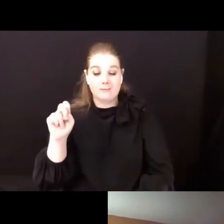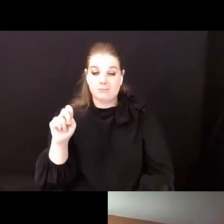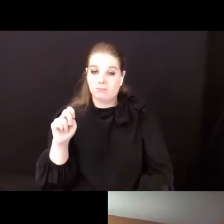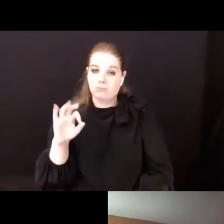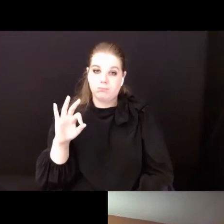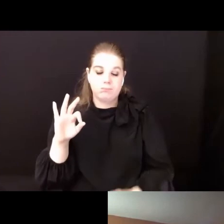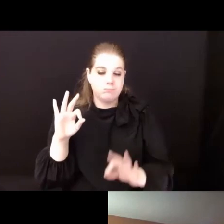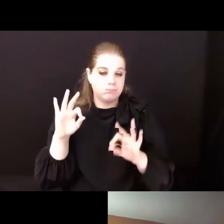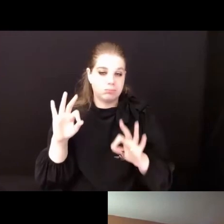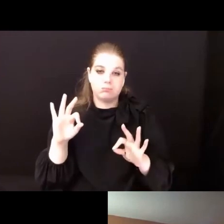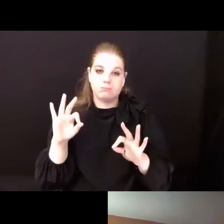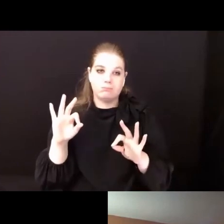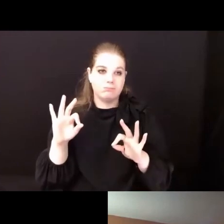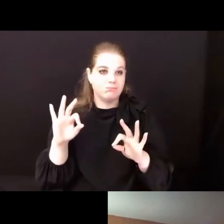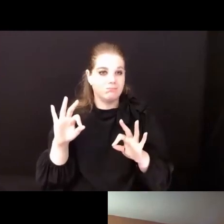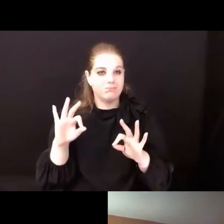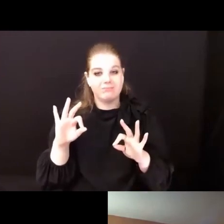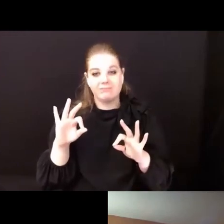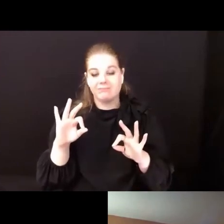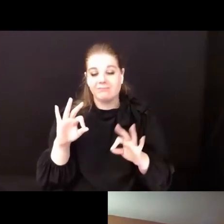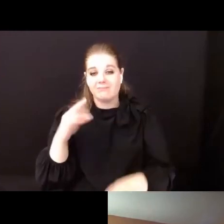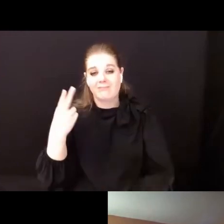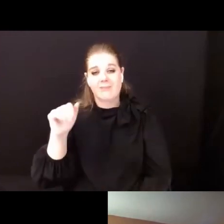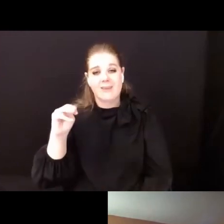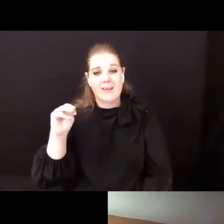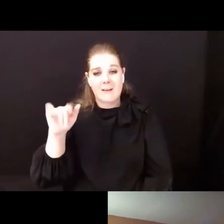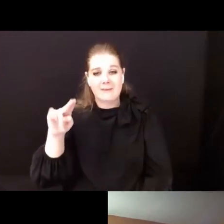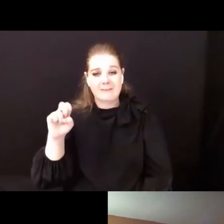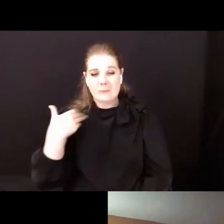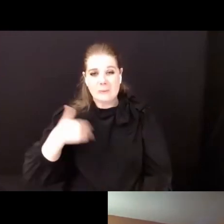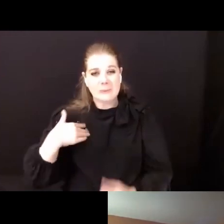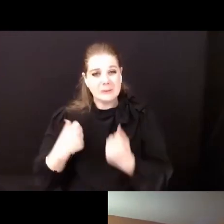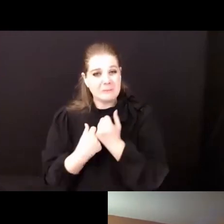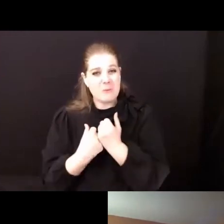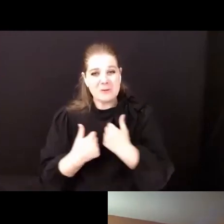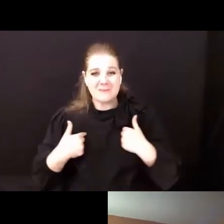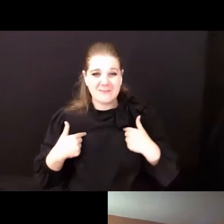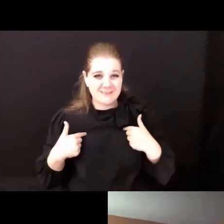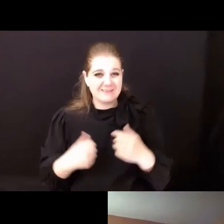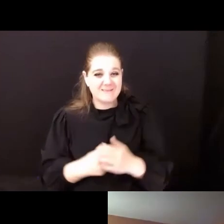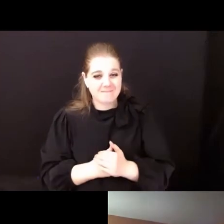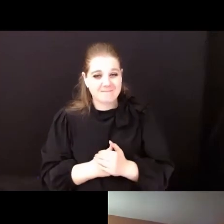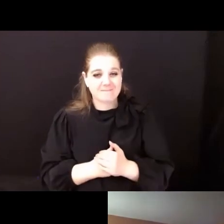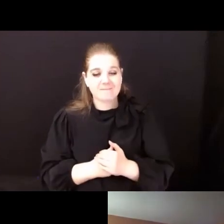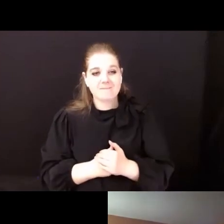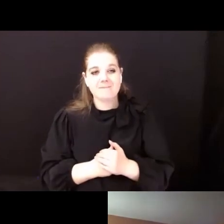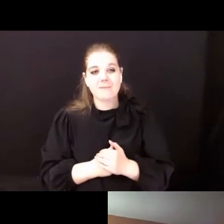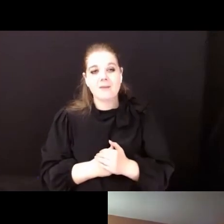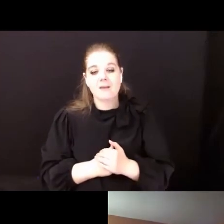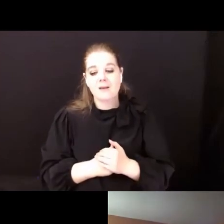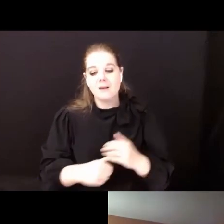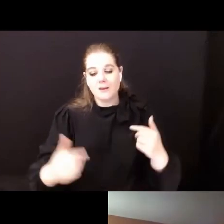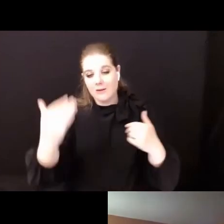been really supportive of me. When I as I said, when I talk